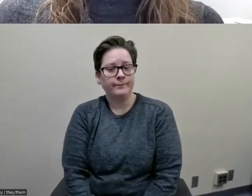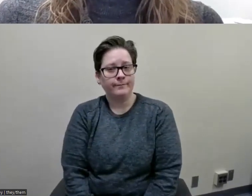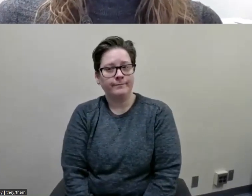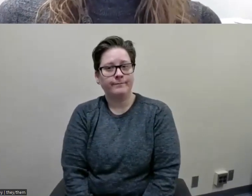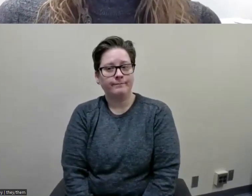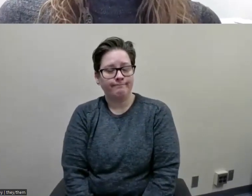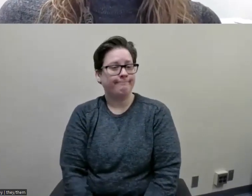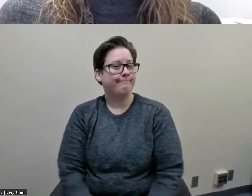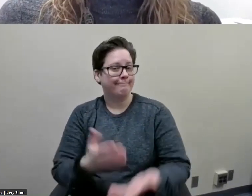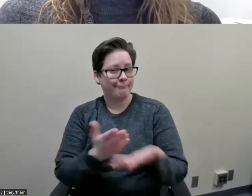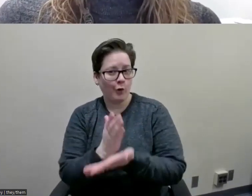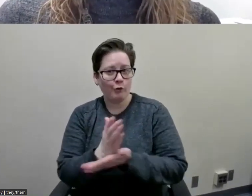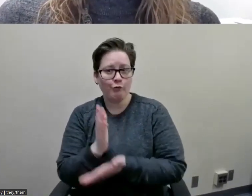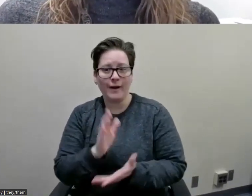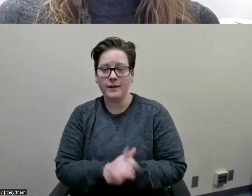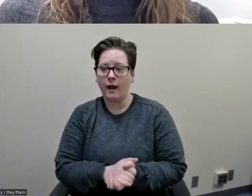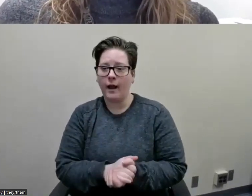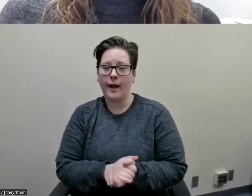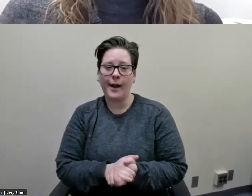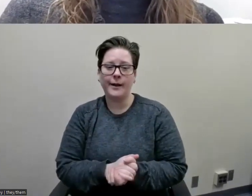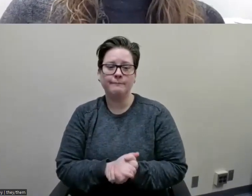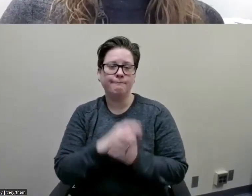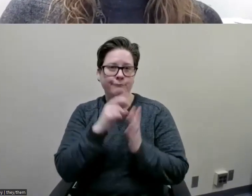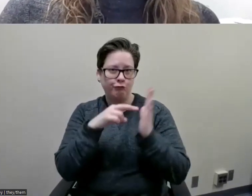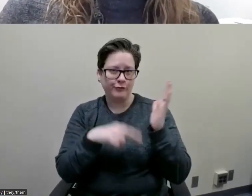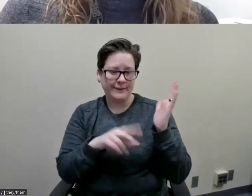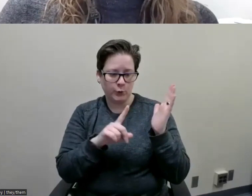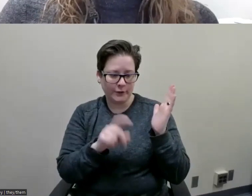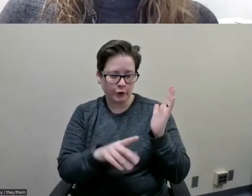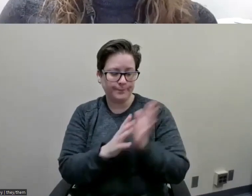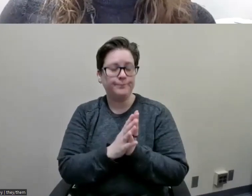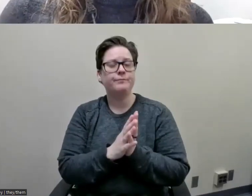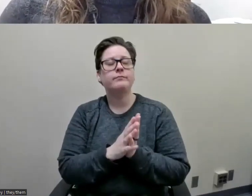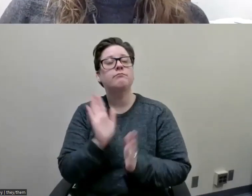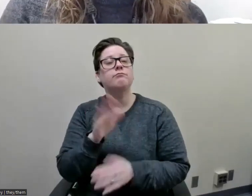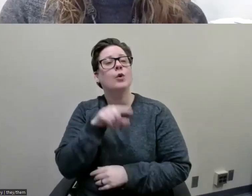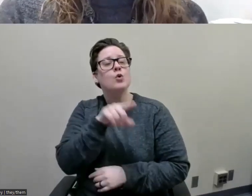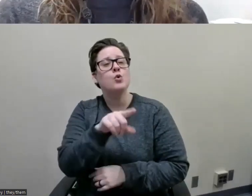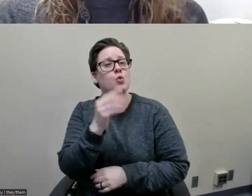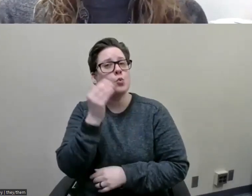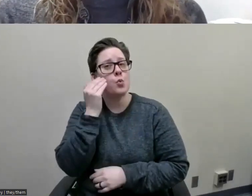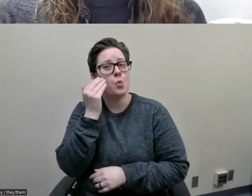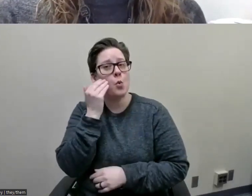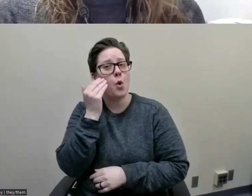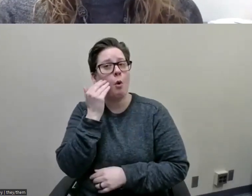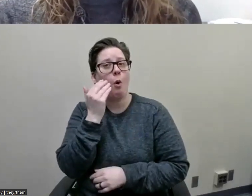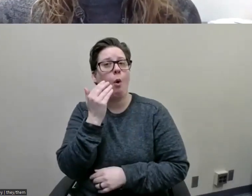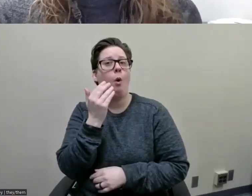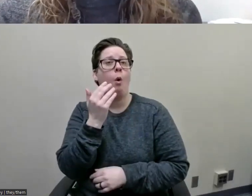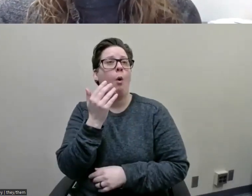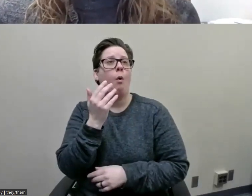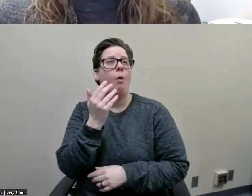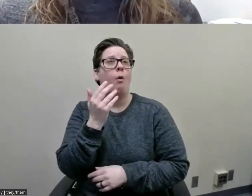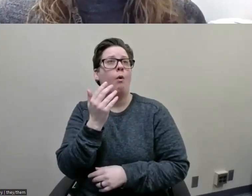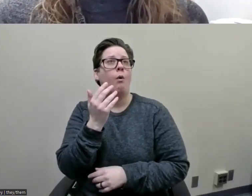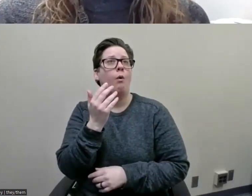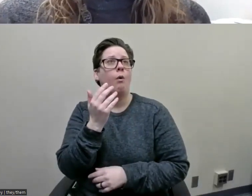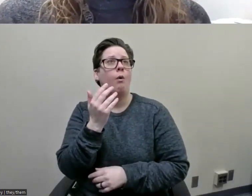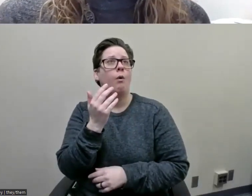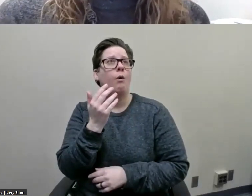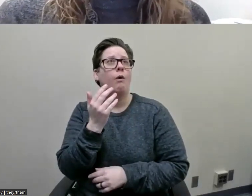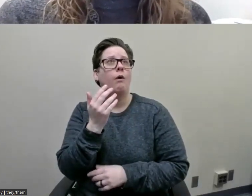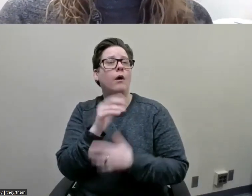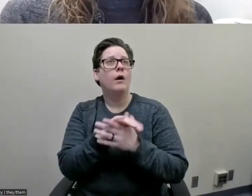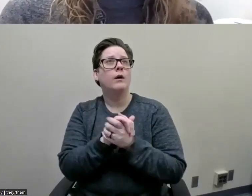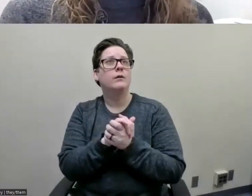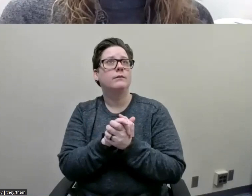All right. Let's see here. Do you know of any advocacy to prevent genetic testing from